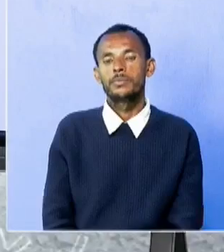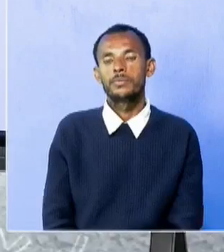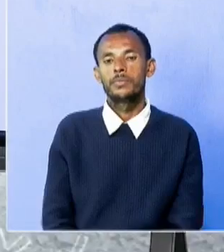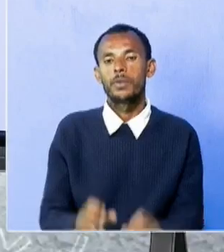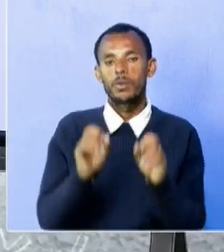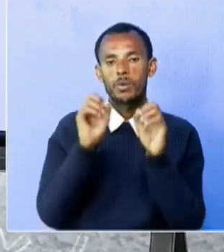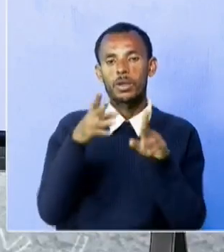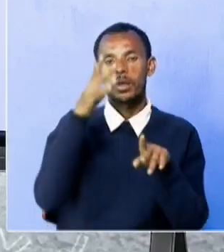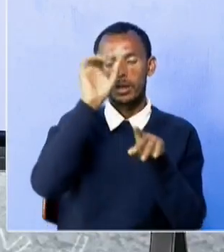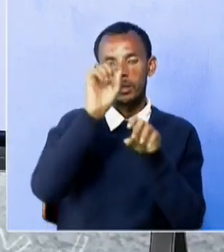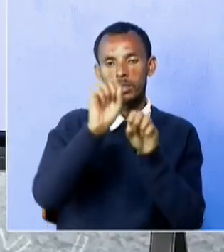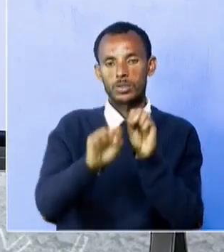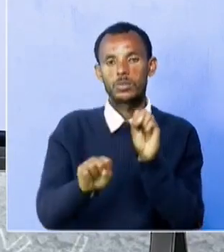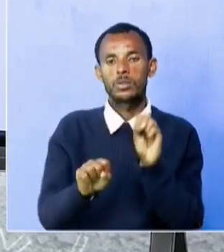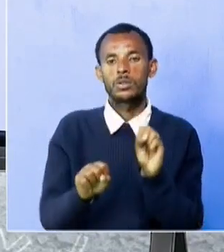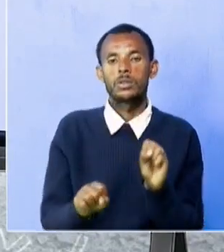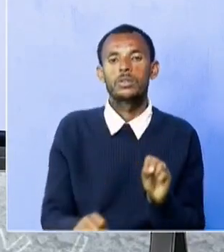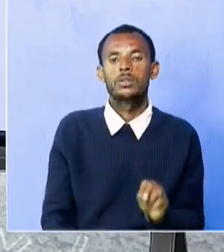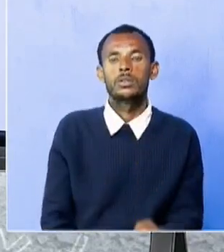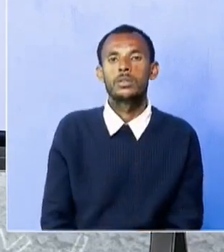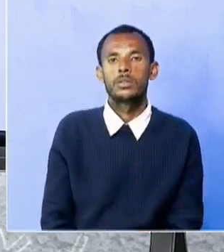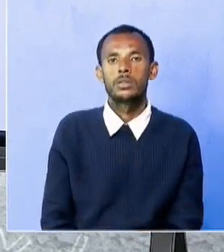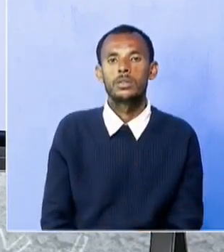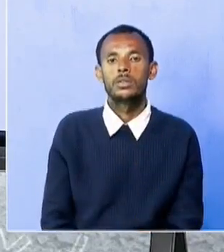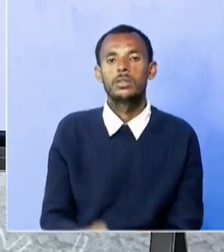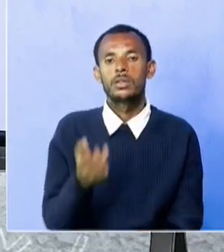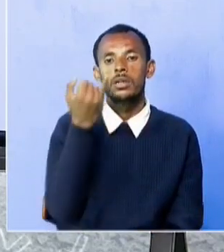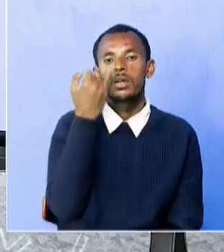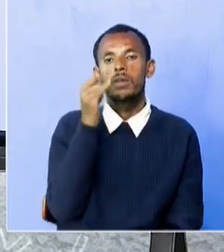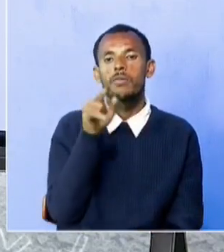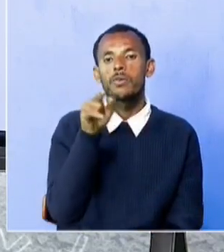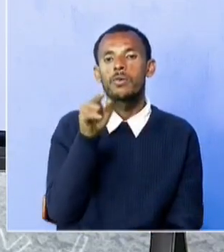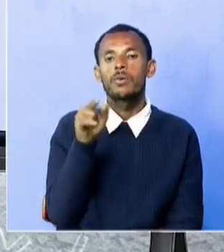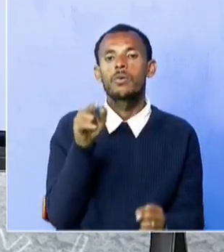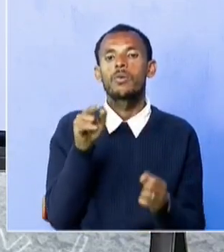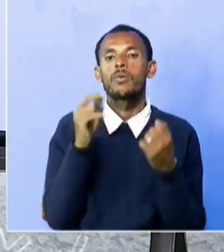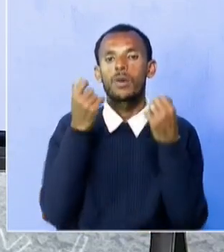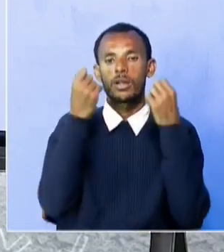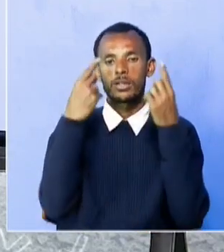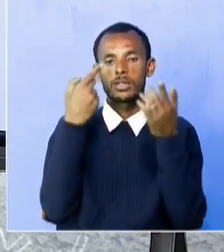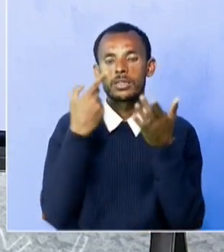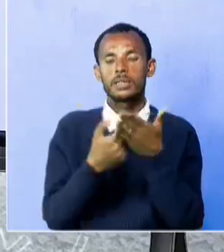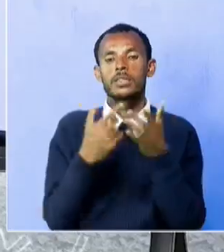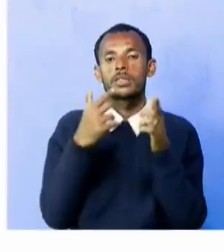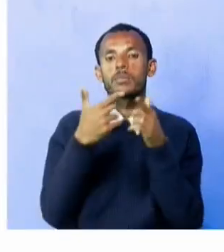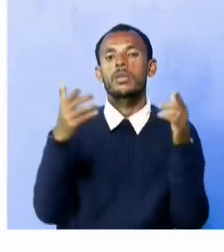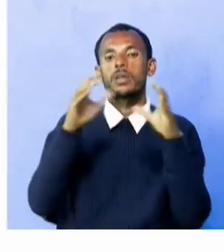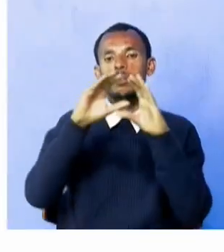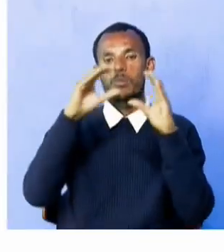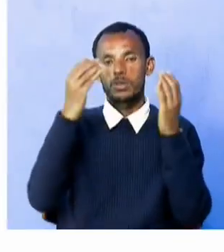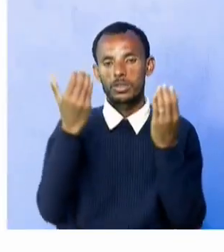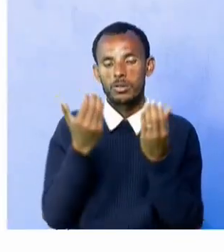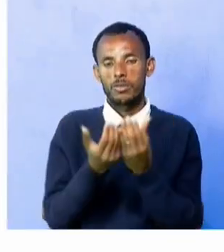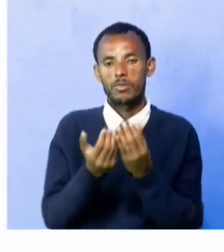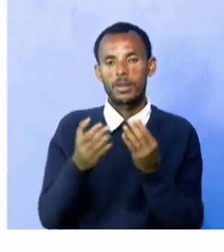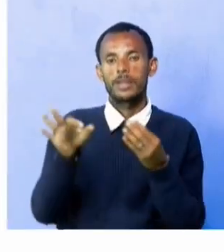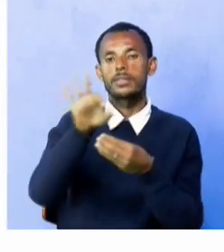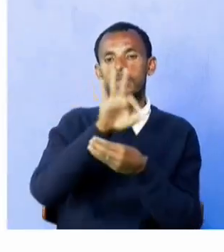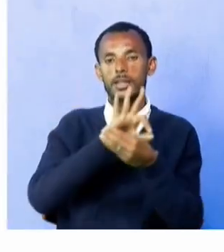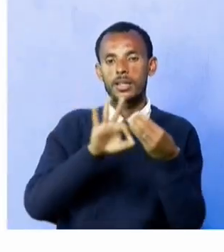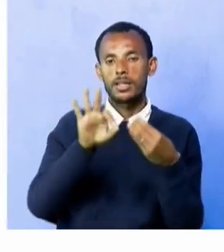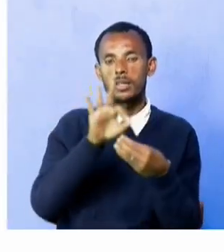Okay, so if you consider this big portion of a circle,